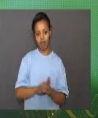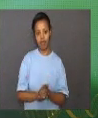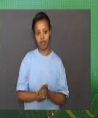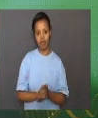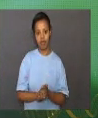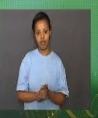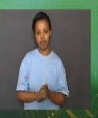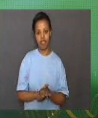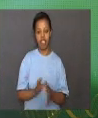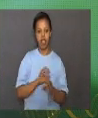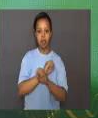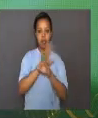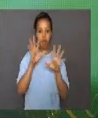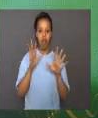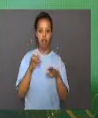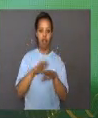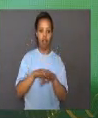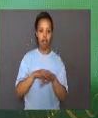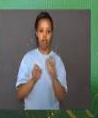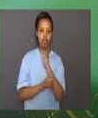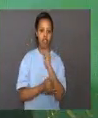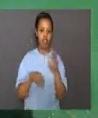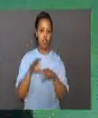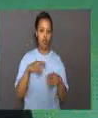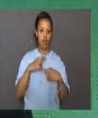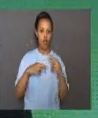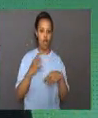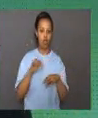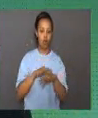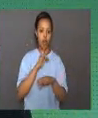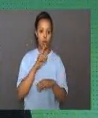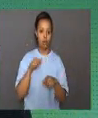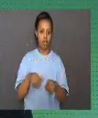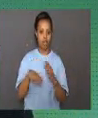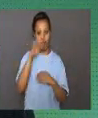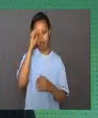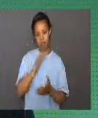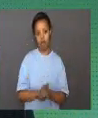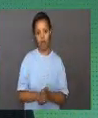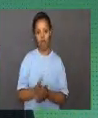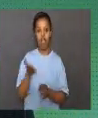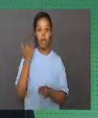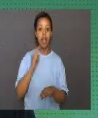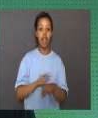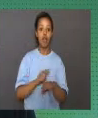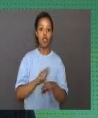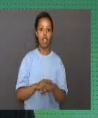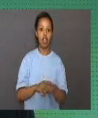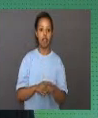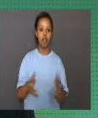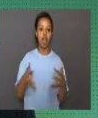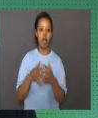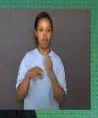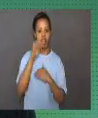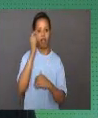on light-independent reactions. Last time we were together,